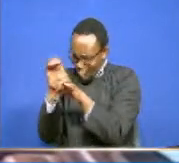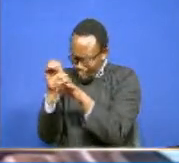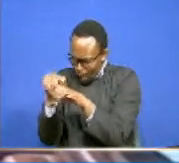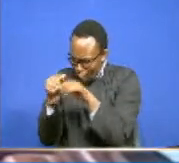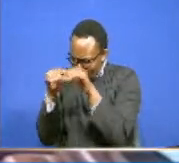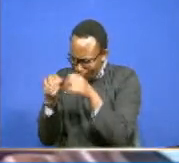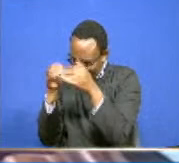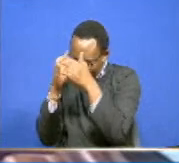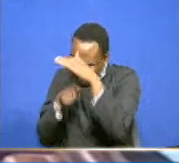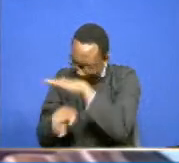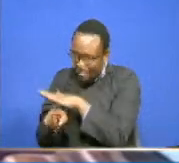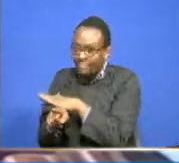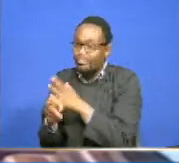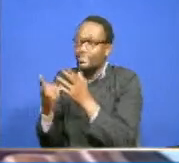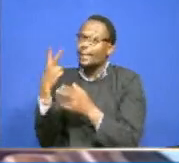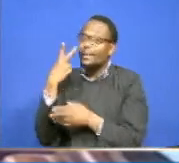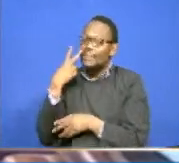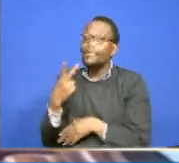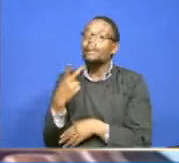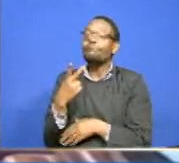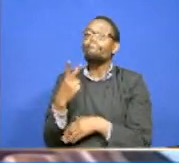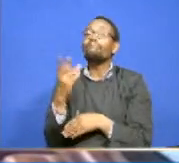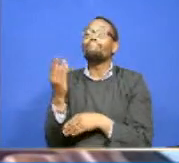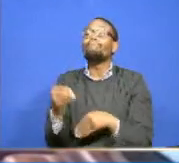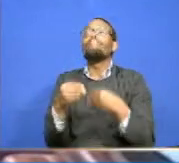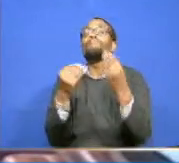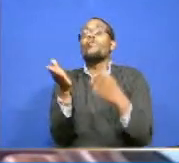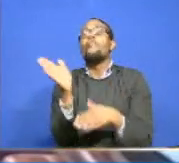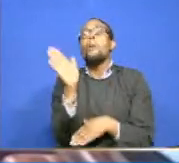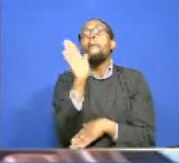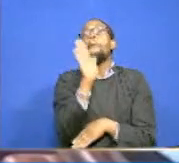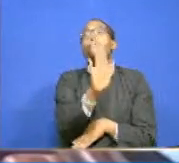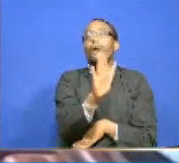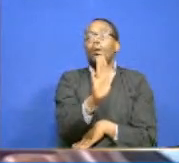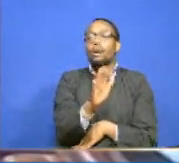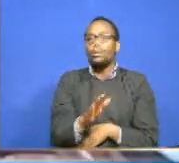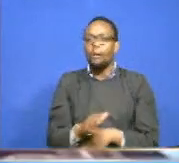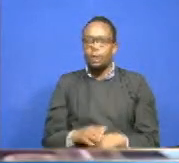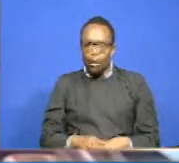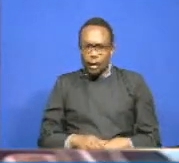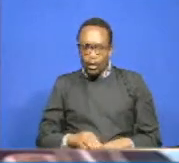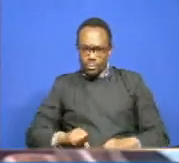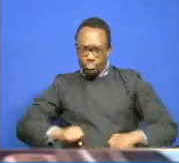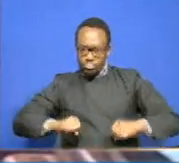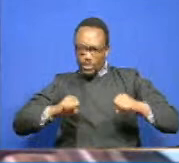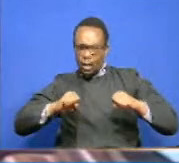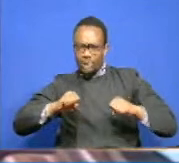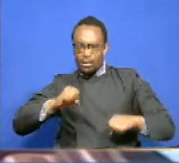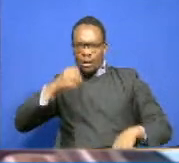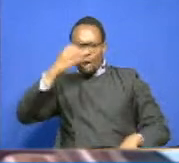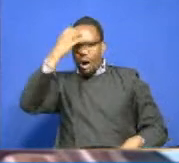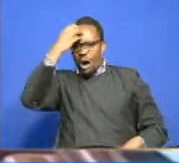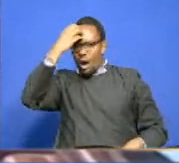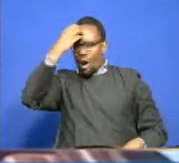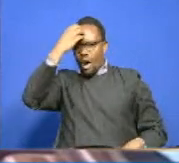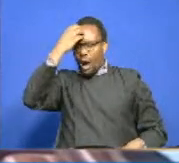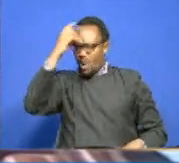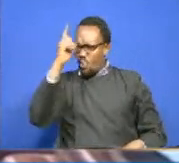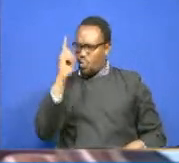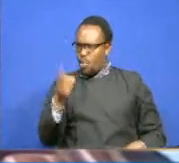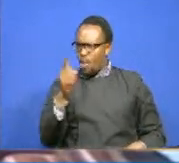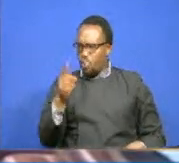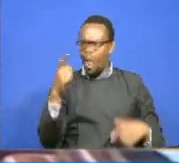the ground. See, here is what belongs to you. His master replied, you wicked, lazy